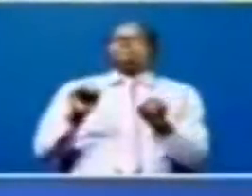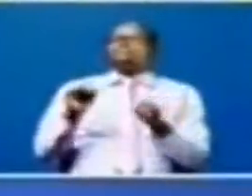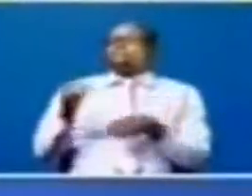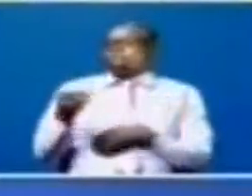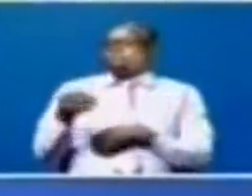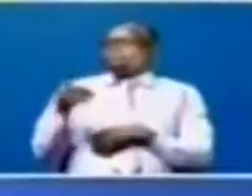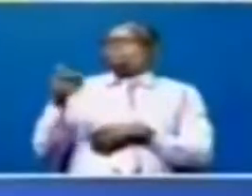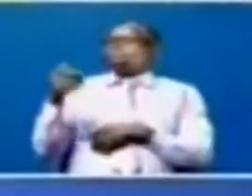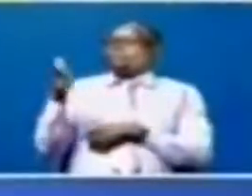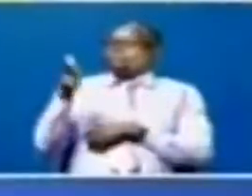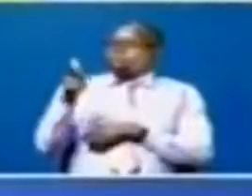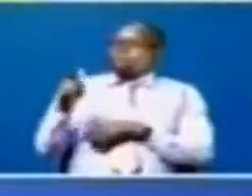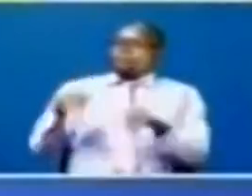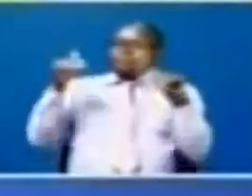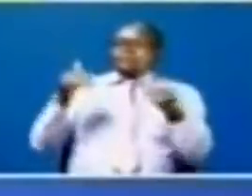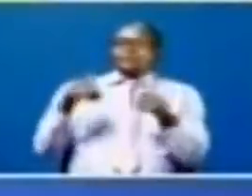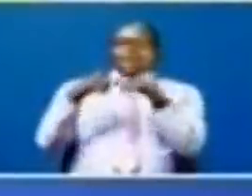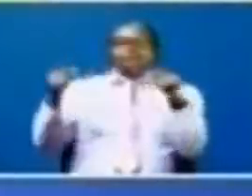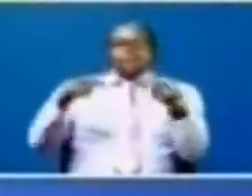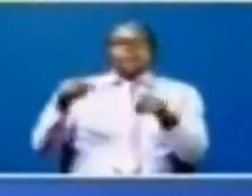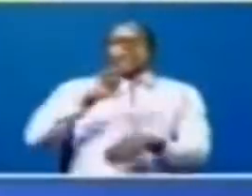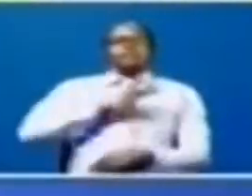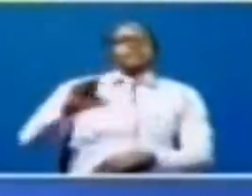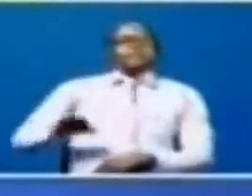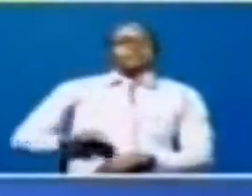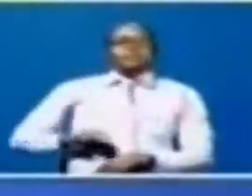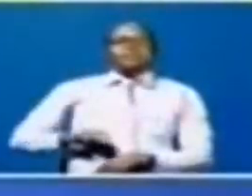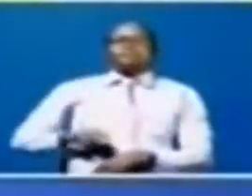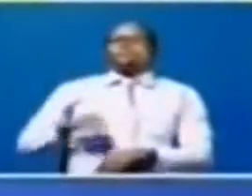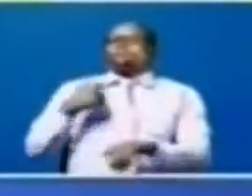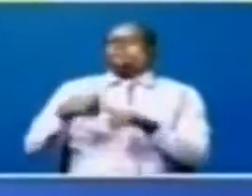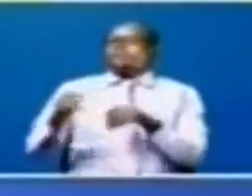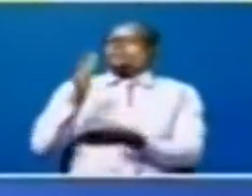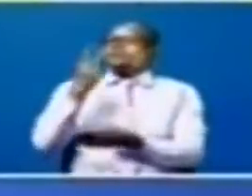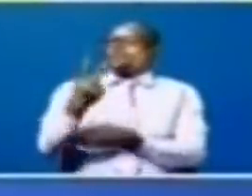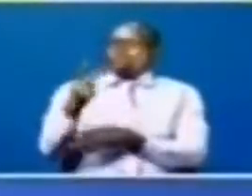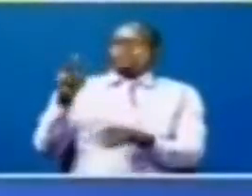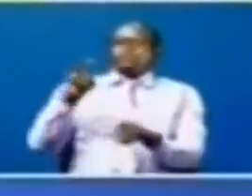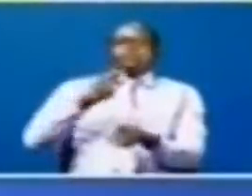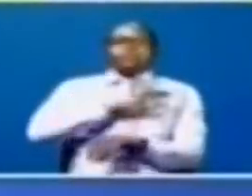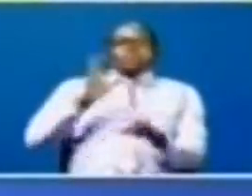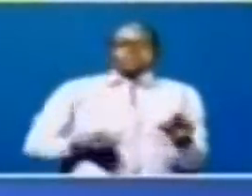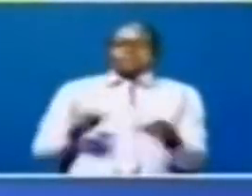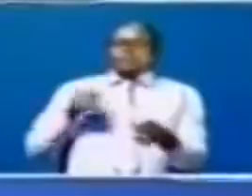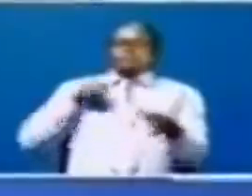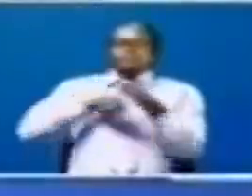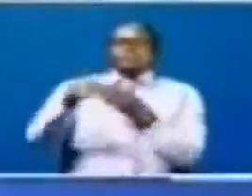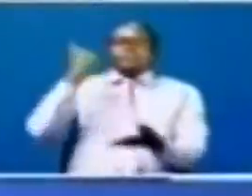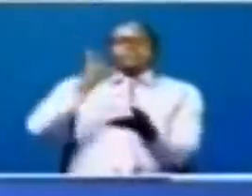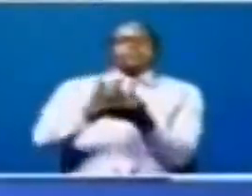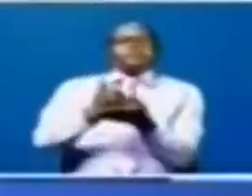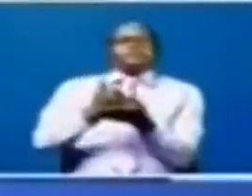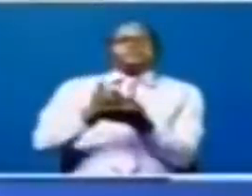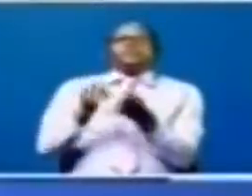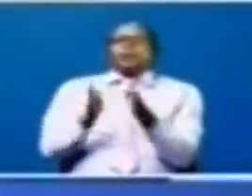put at the anniversary towers waiting for word from the commission, so did the two commissioners. They locked themselves in their offices